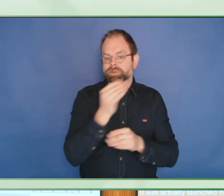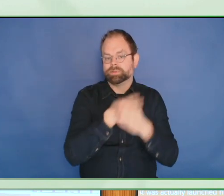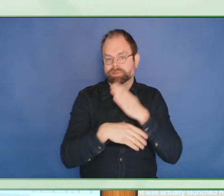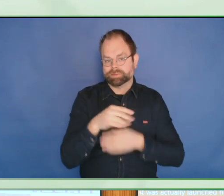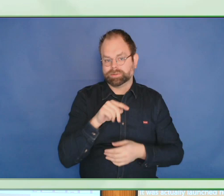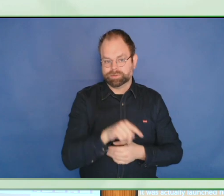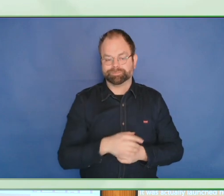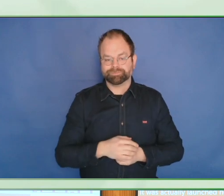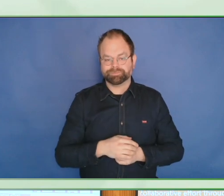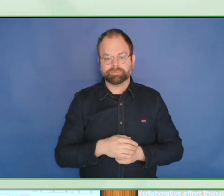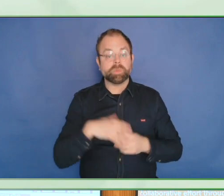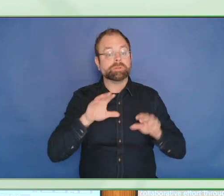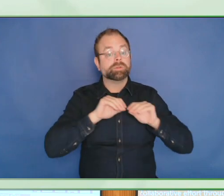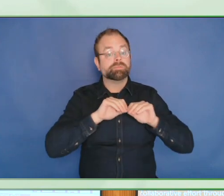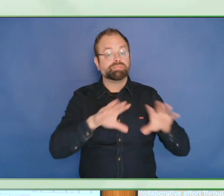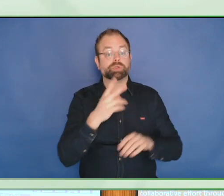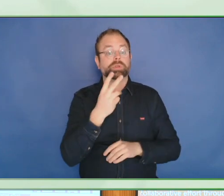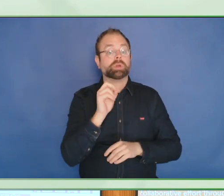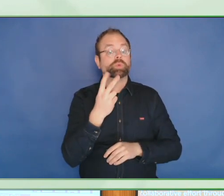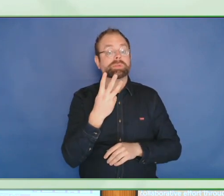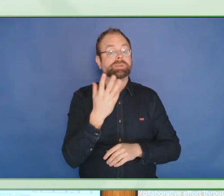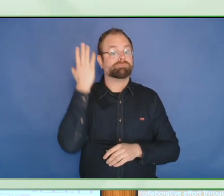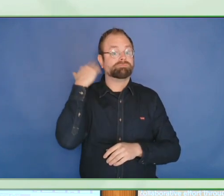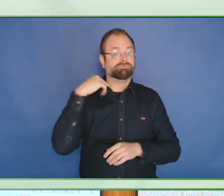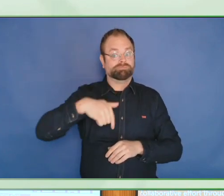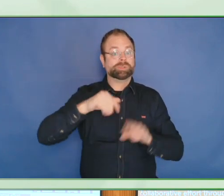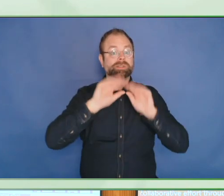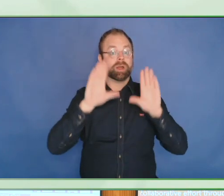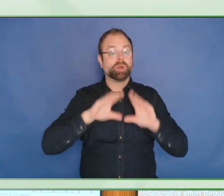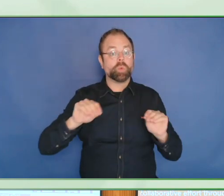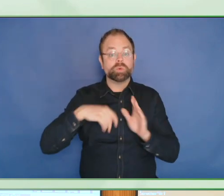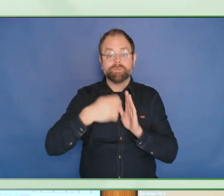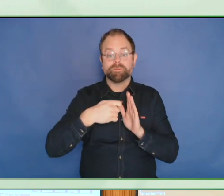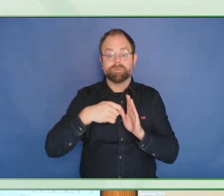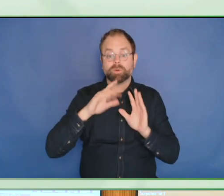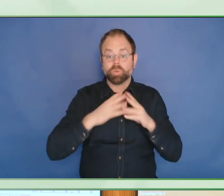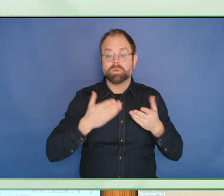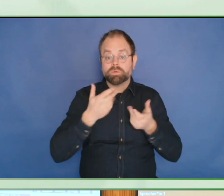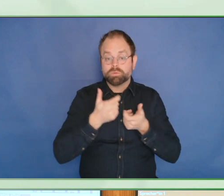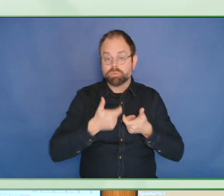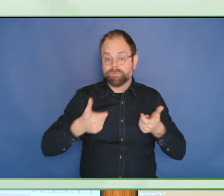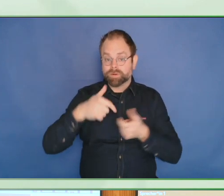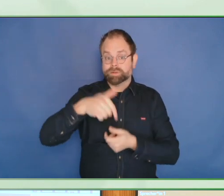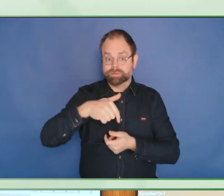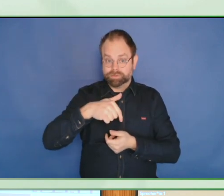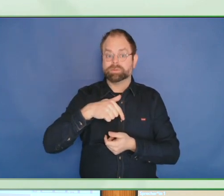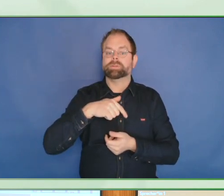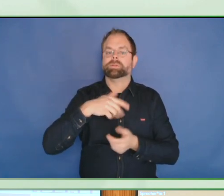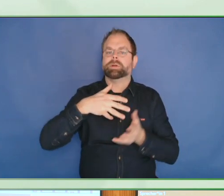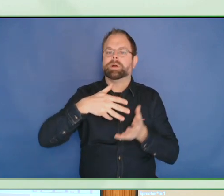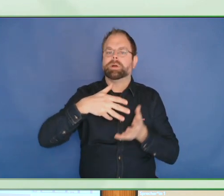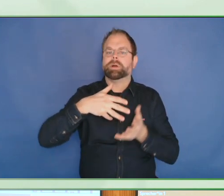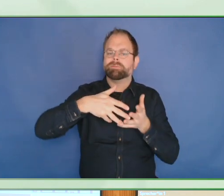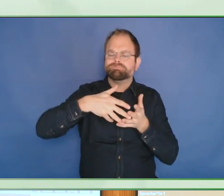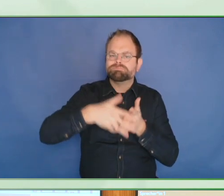Our key goals for this initiative is to enable economic independence, change community mindsets about women